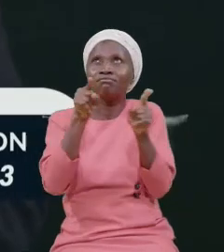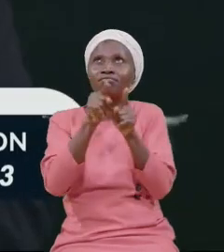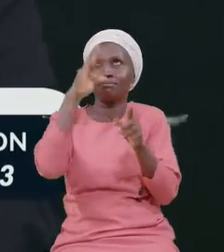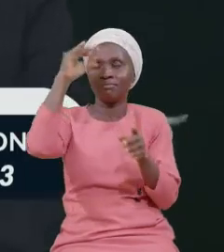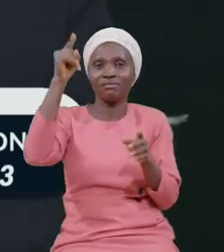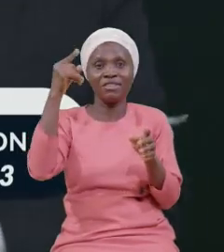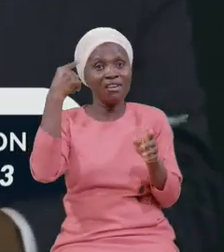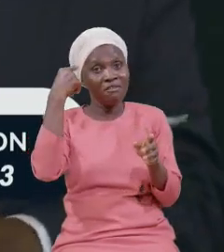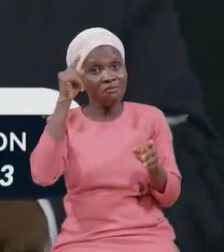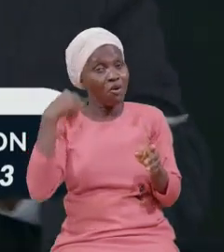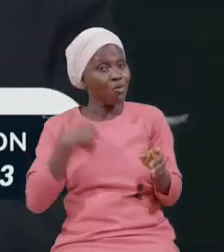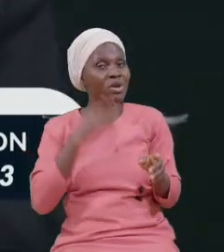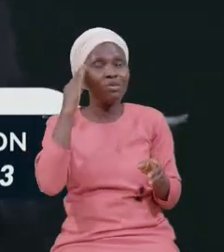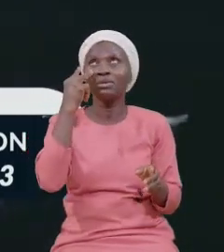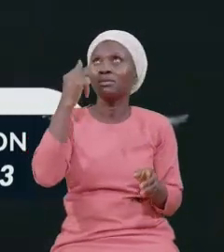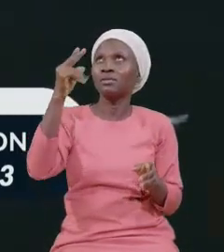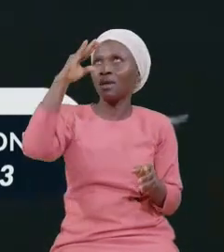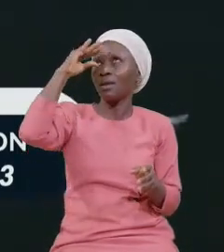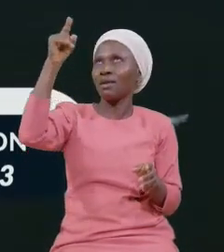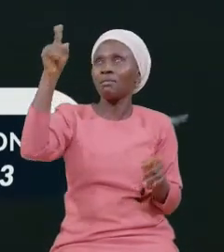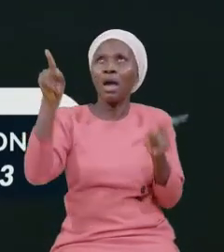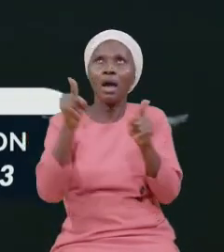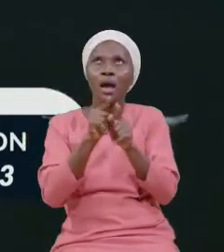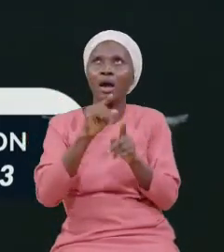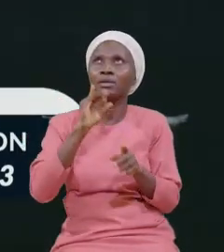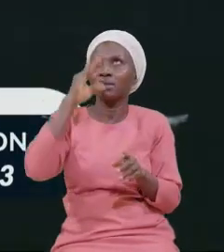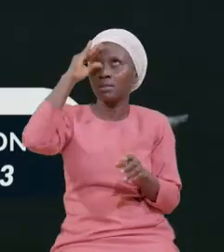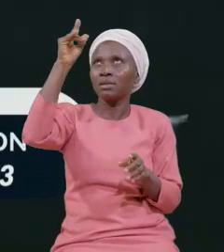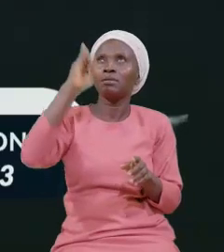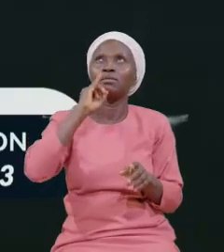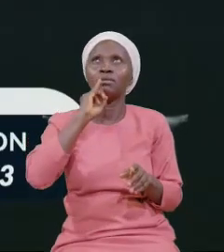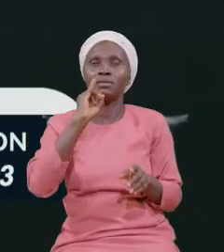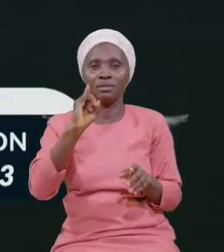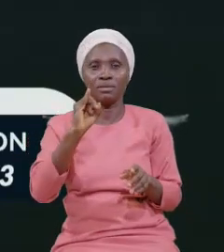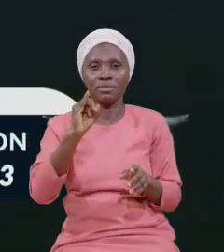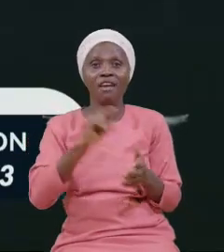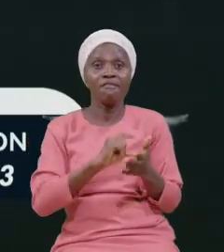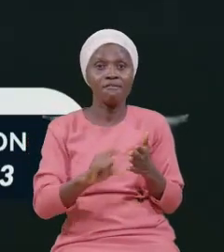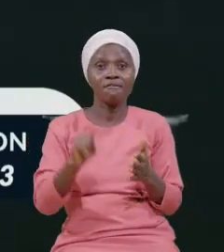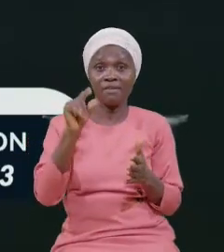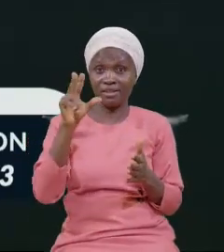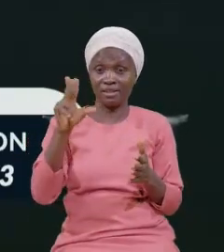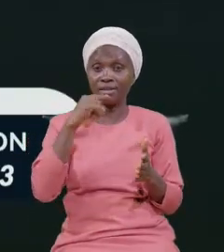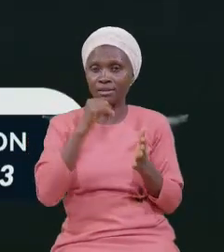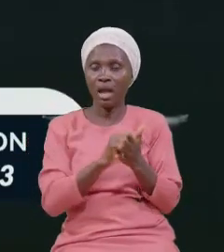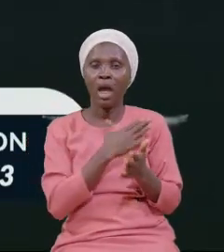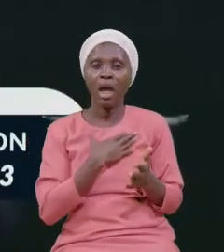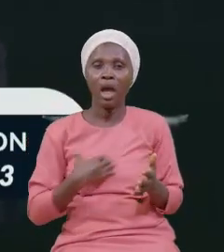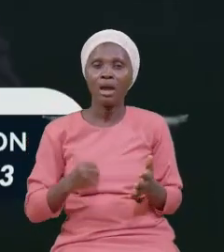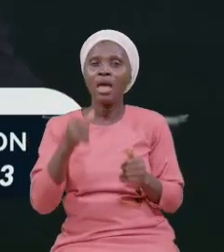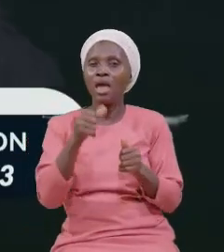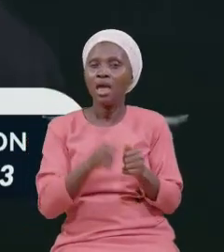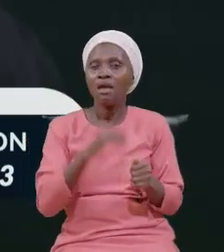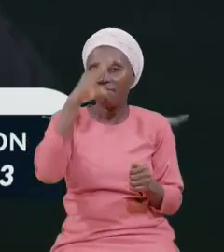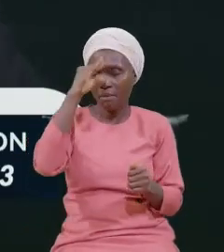him as he is. Look at verse 3. And every man and everyone